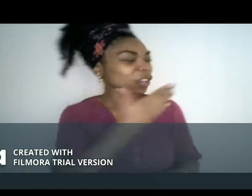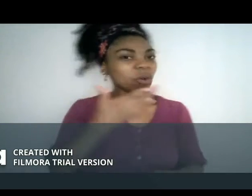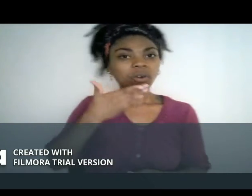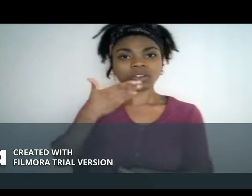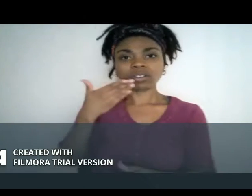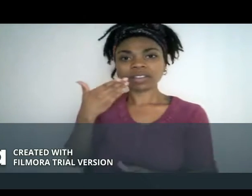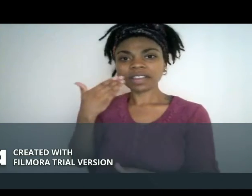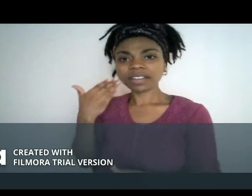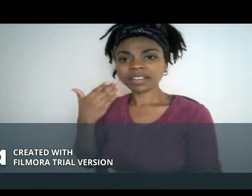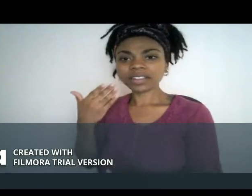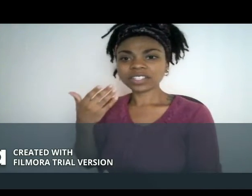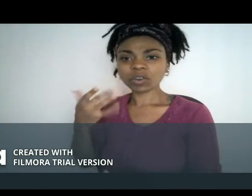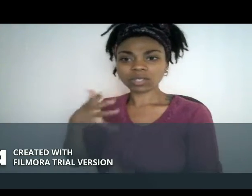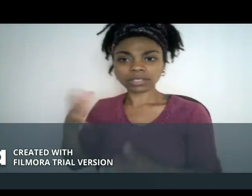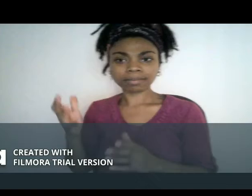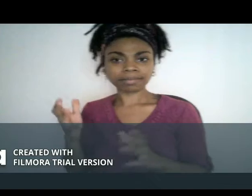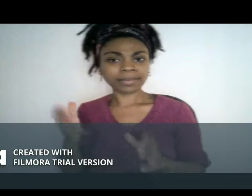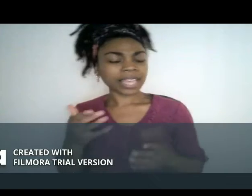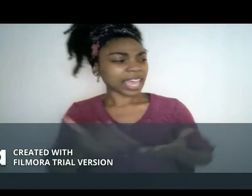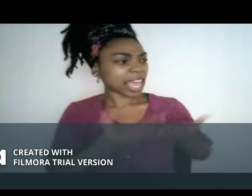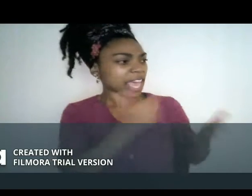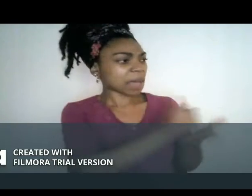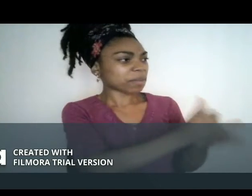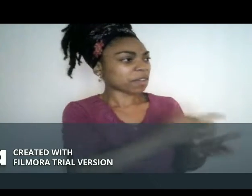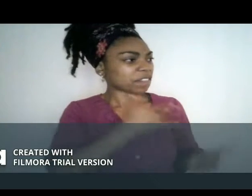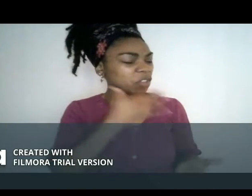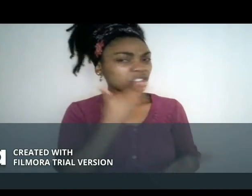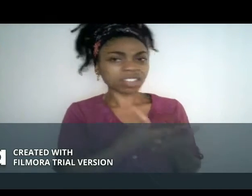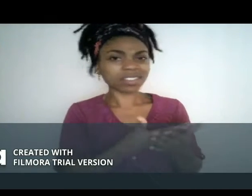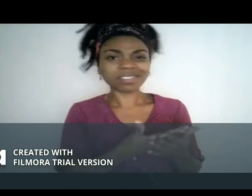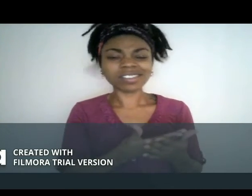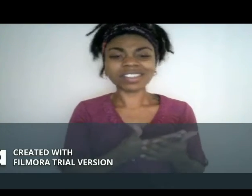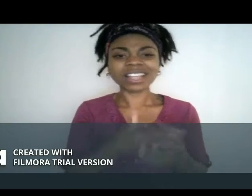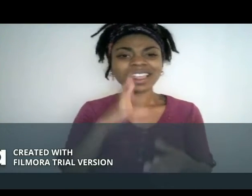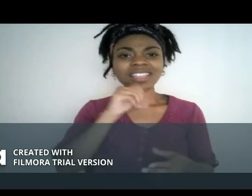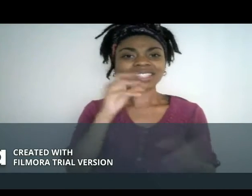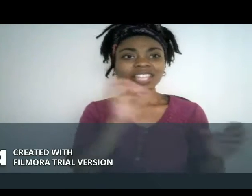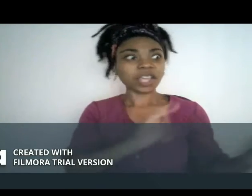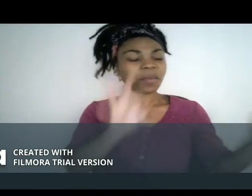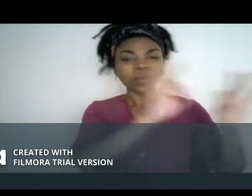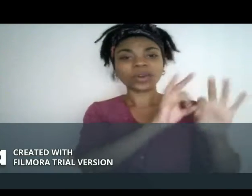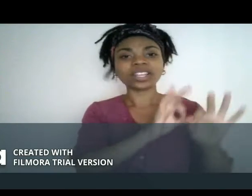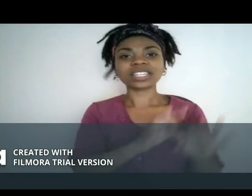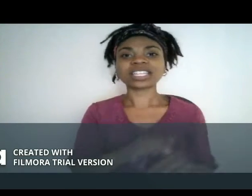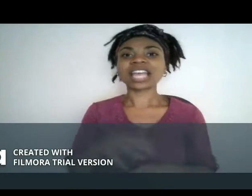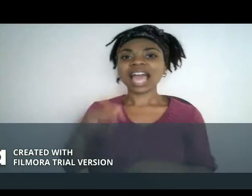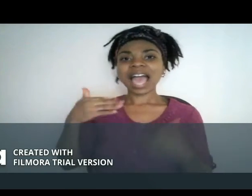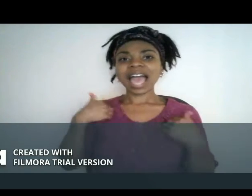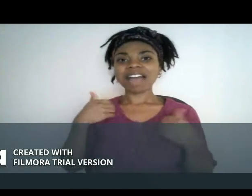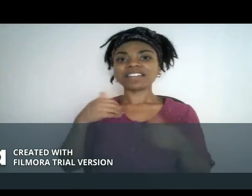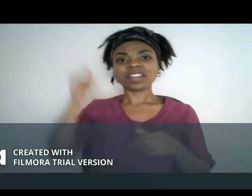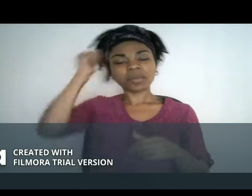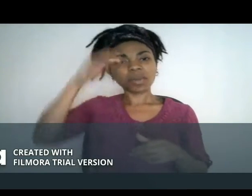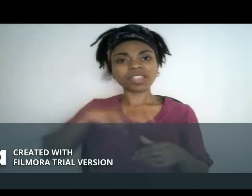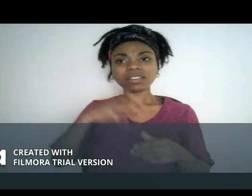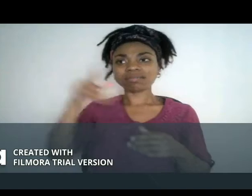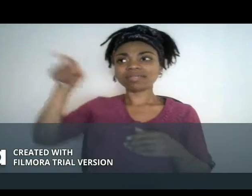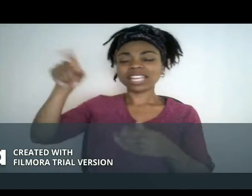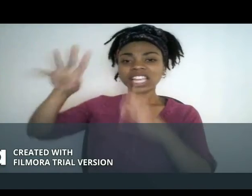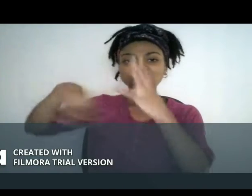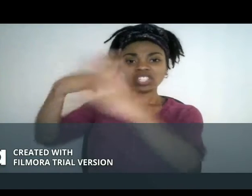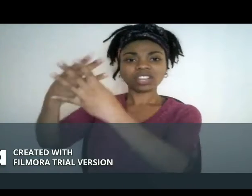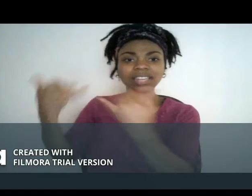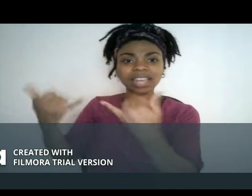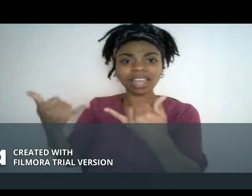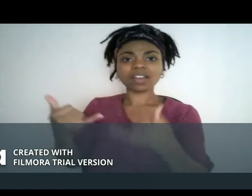of that is important. I have a brother sitting behind bars right now because he want to steal money so he can look good and wear Gucci every